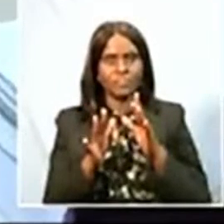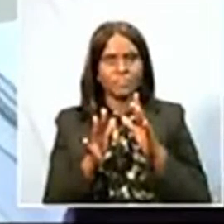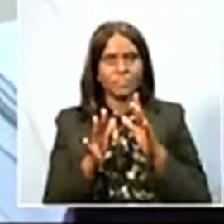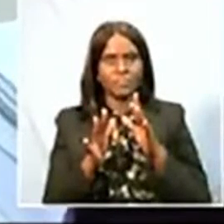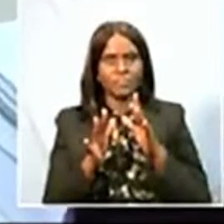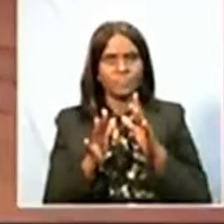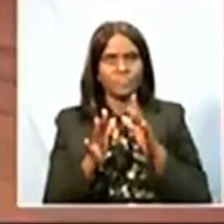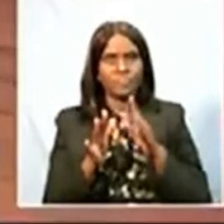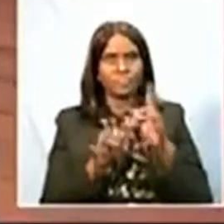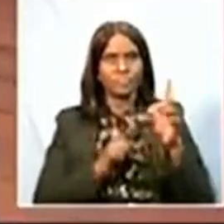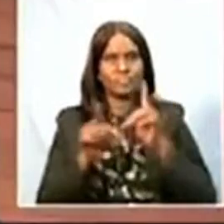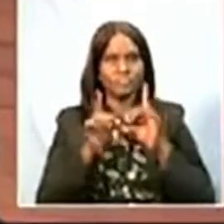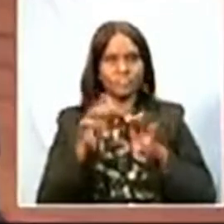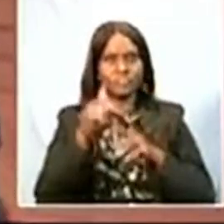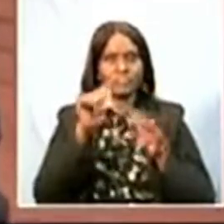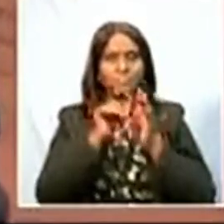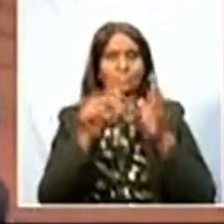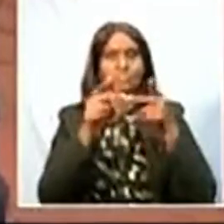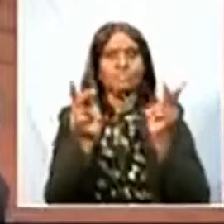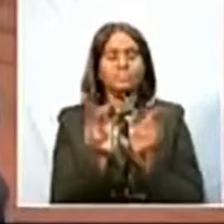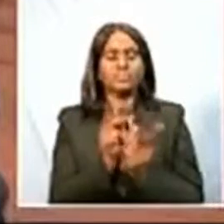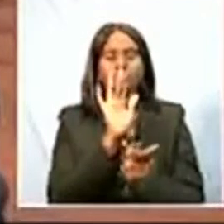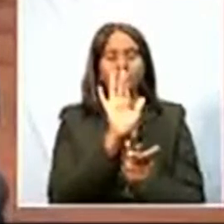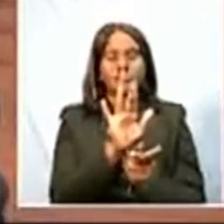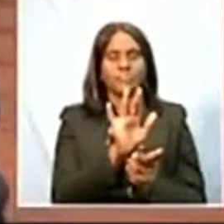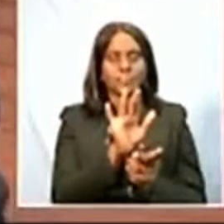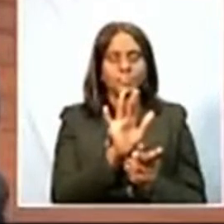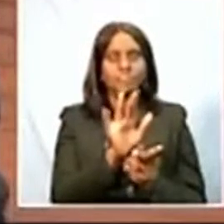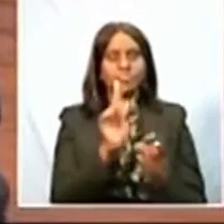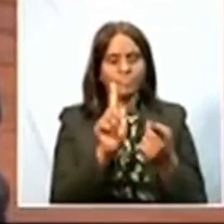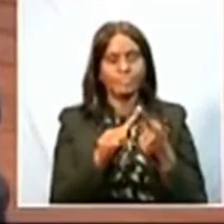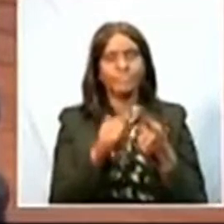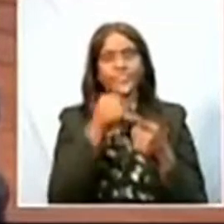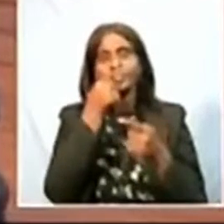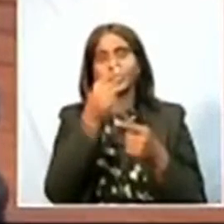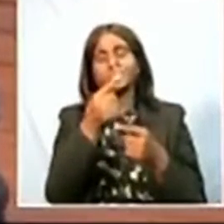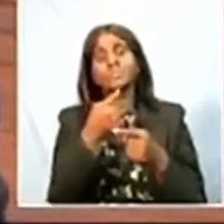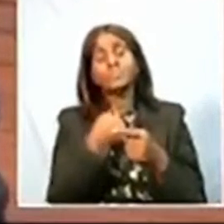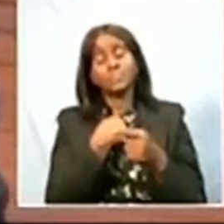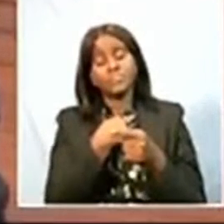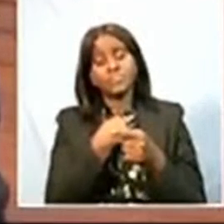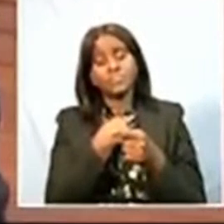would you be in a position to tell me